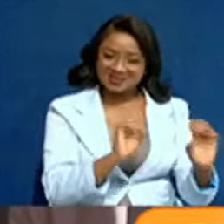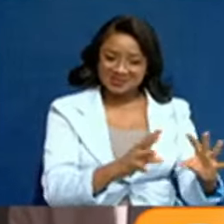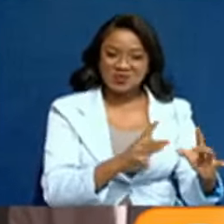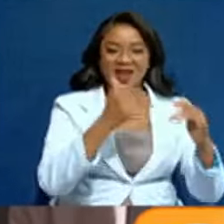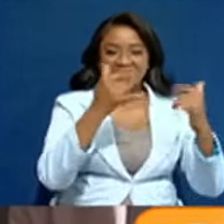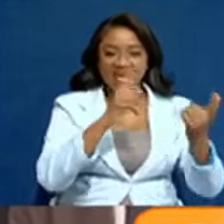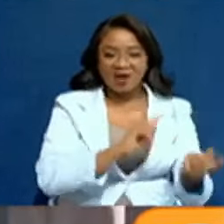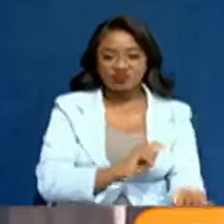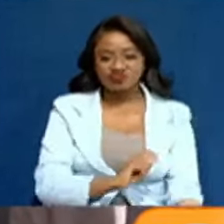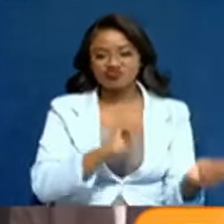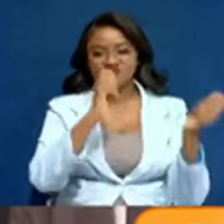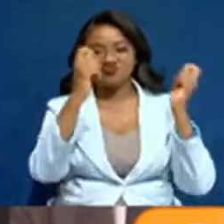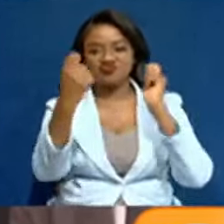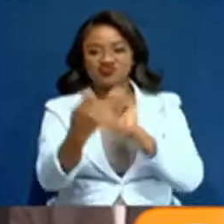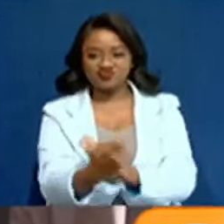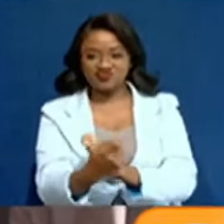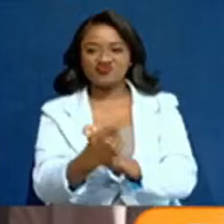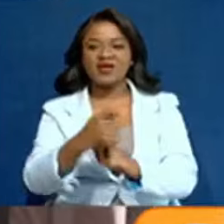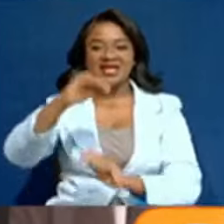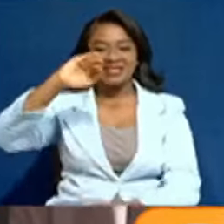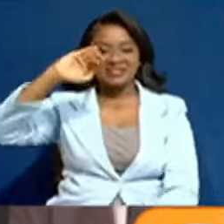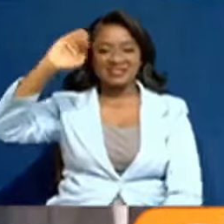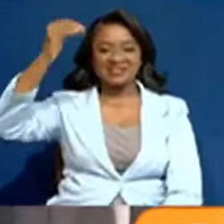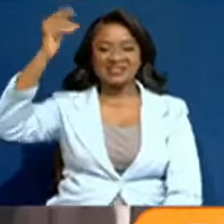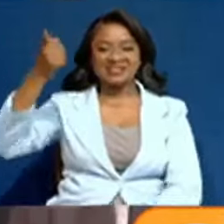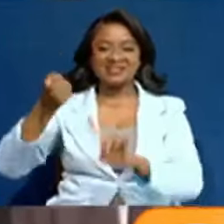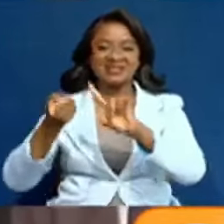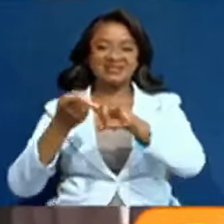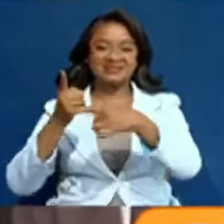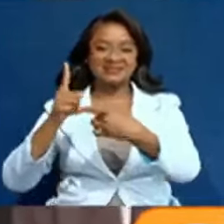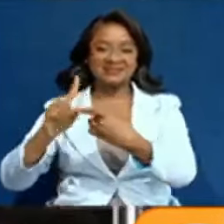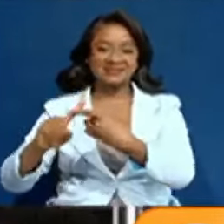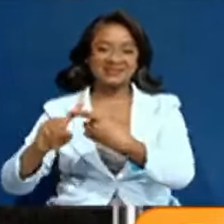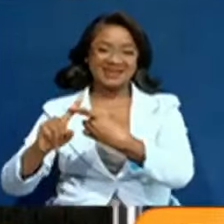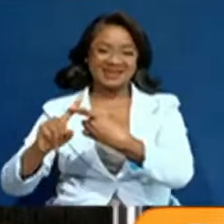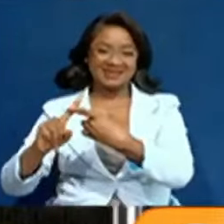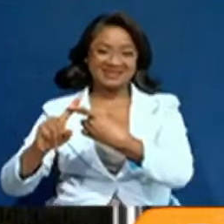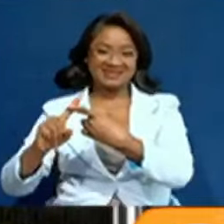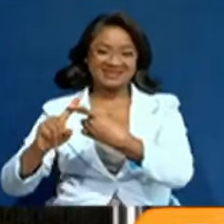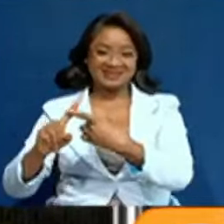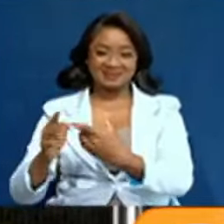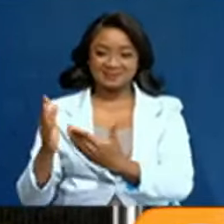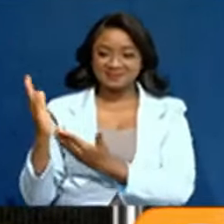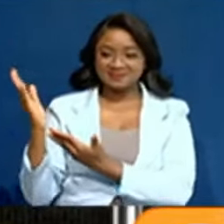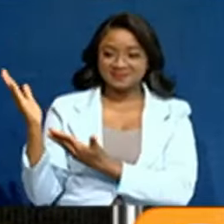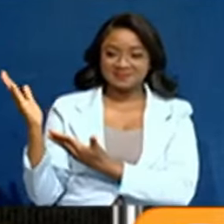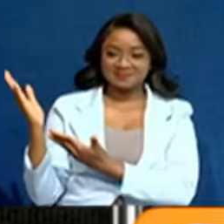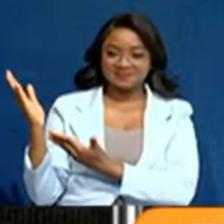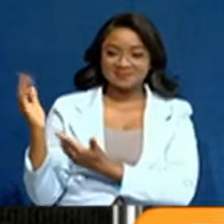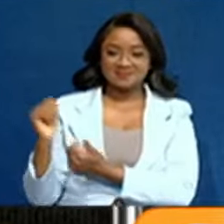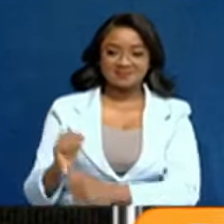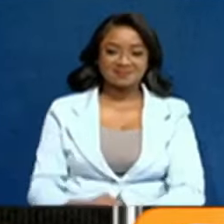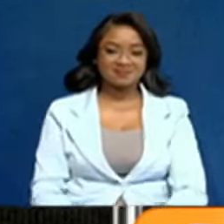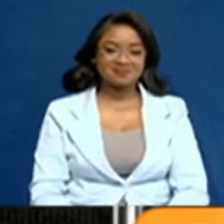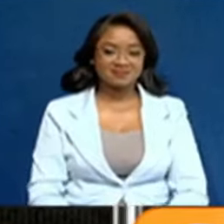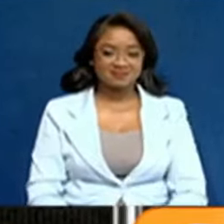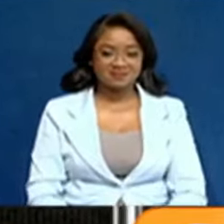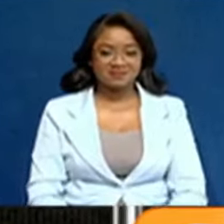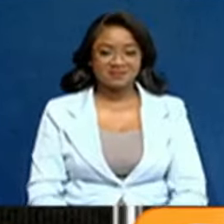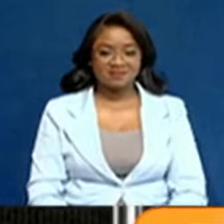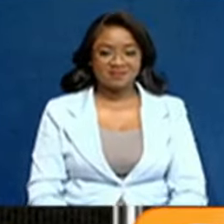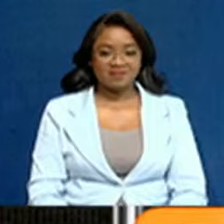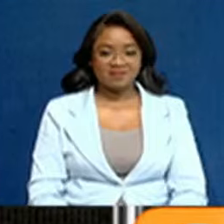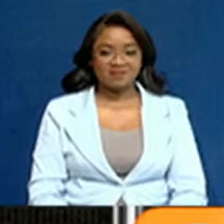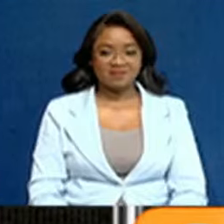has been conferred with city status. The Eldoret Municipal Board initiated the process of